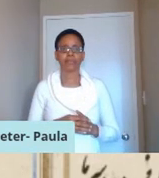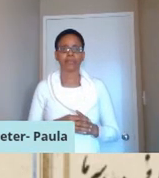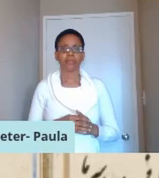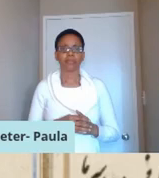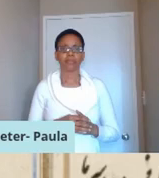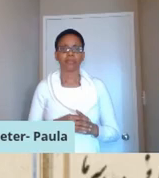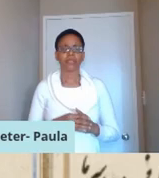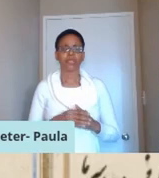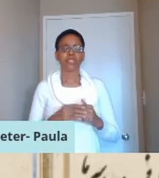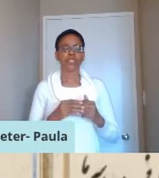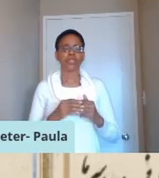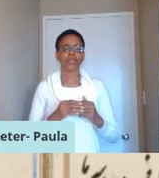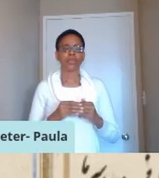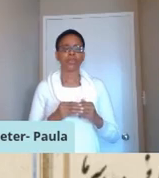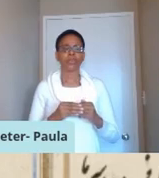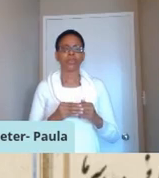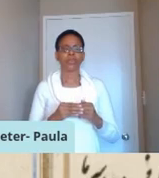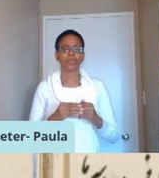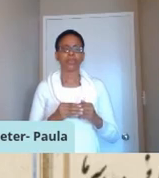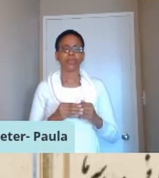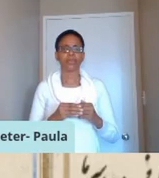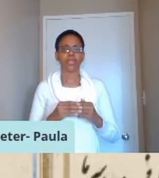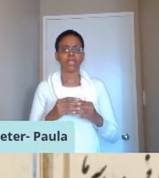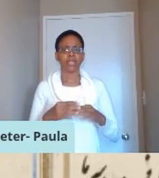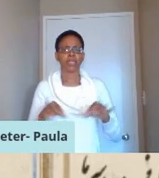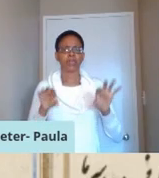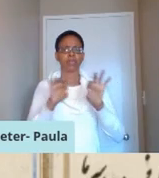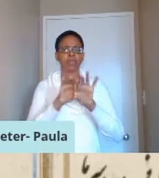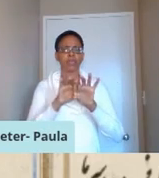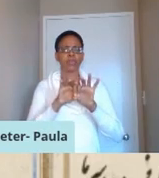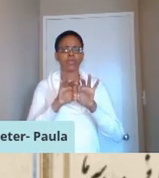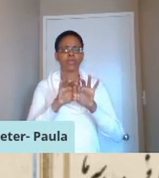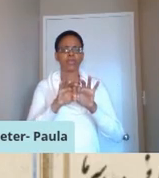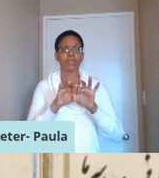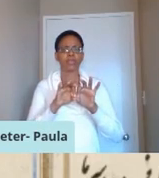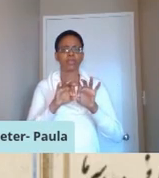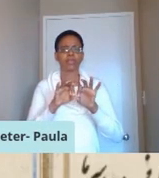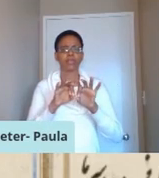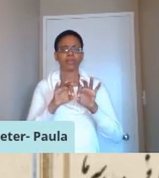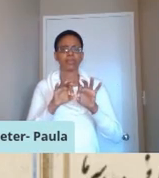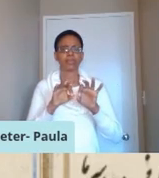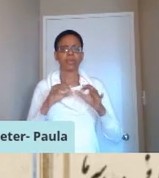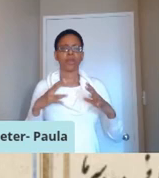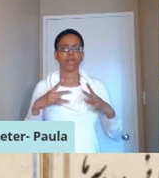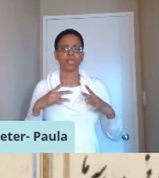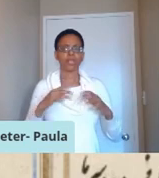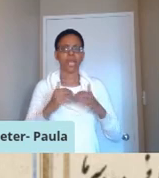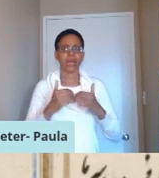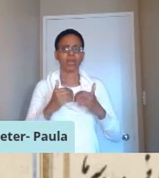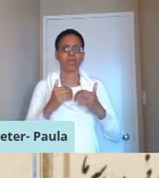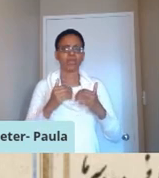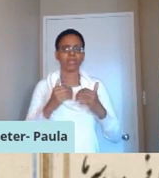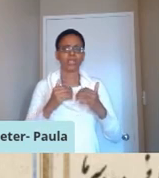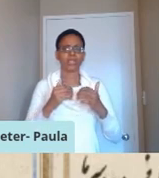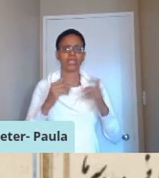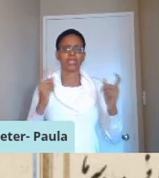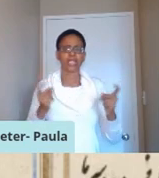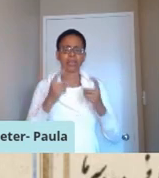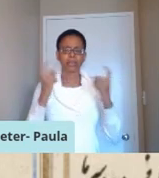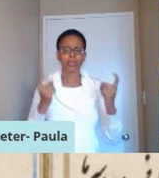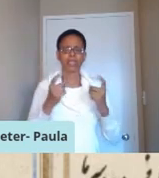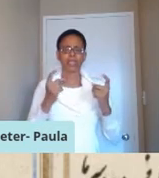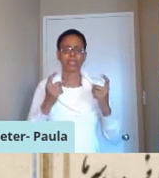regarding how we celebrate important Muslim holidays. I have questions